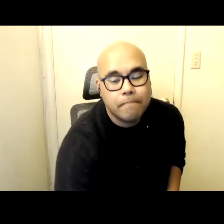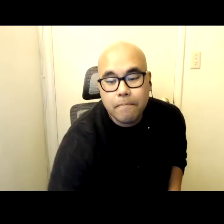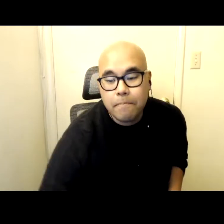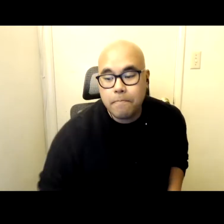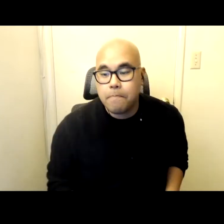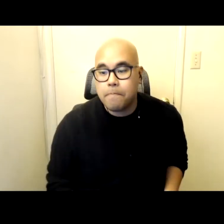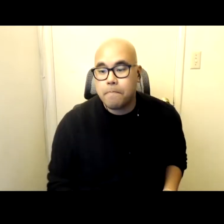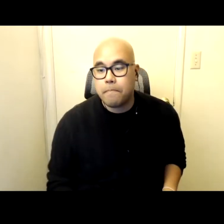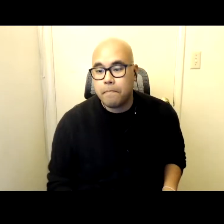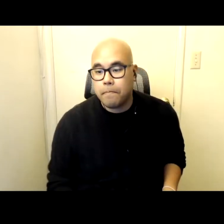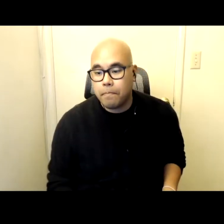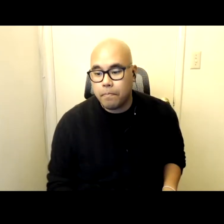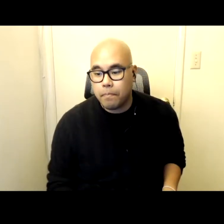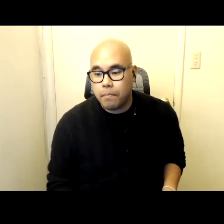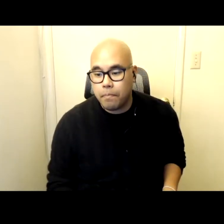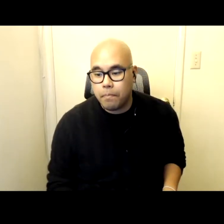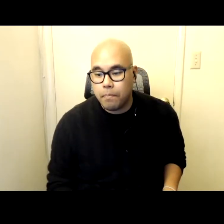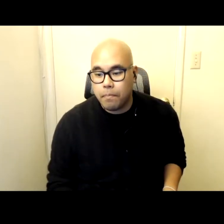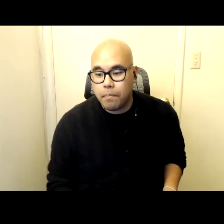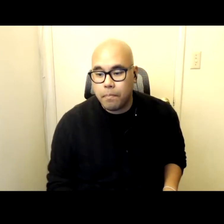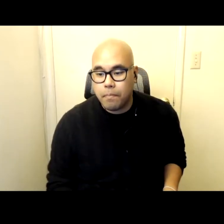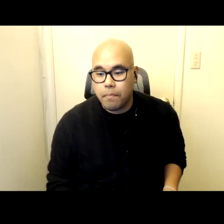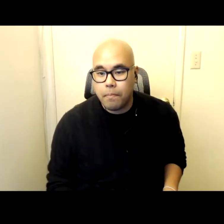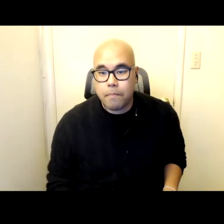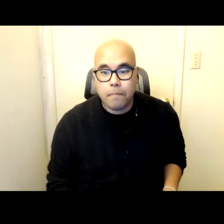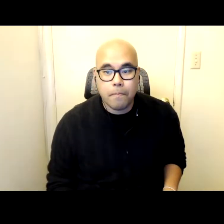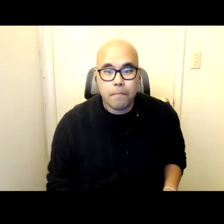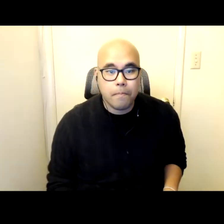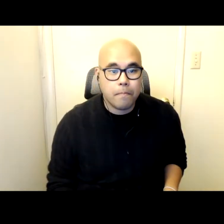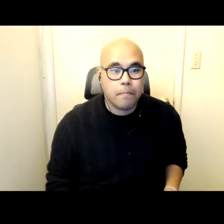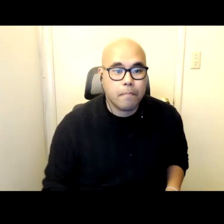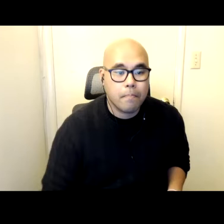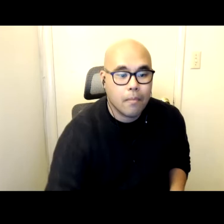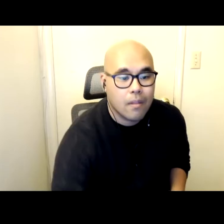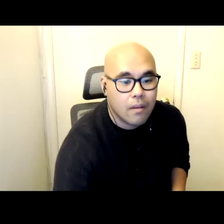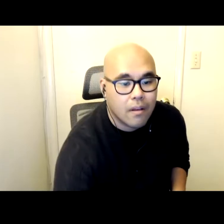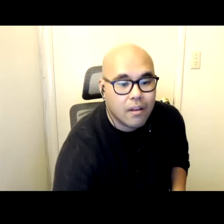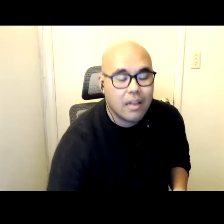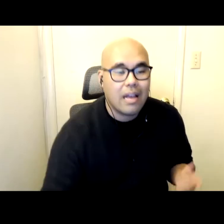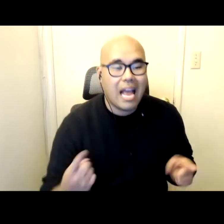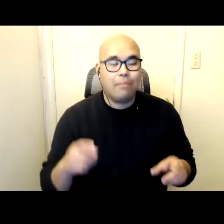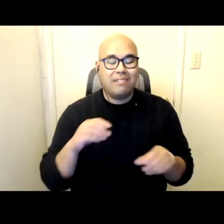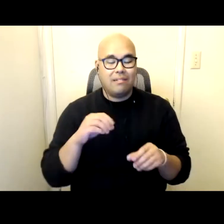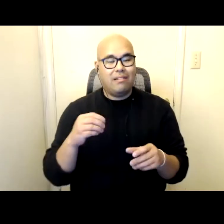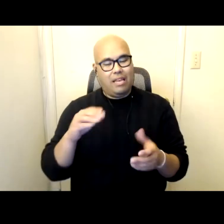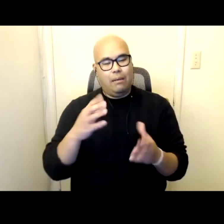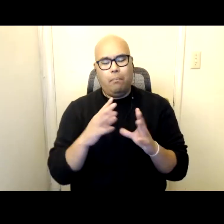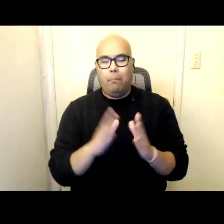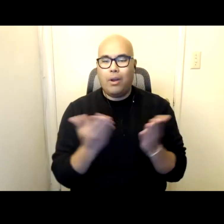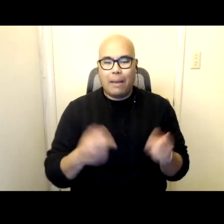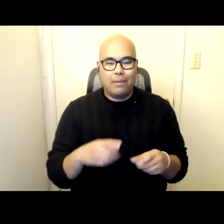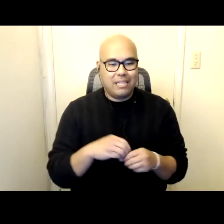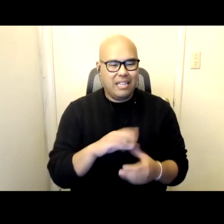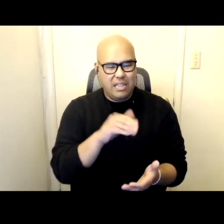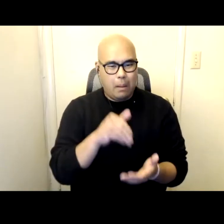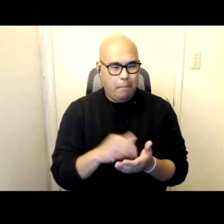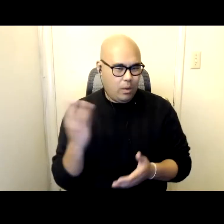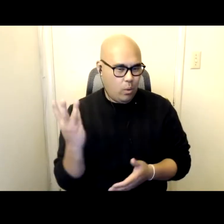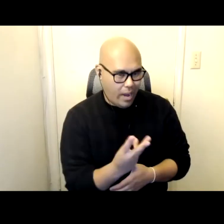And I will say that the book takes place in the Midwest, in Iowa City, and